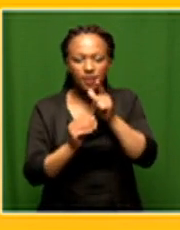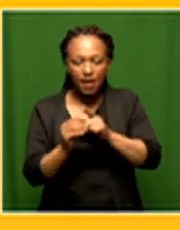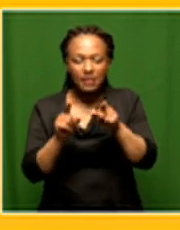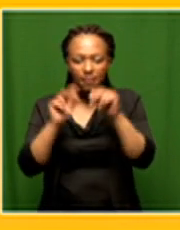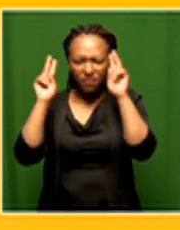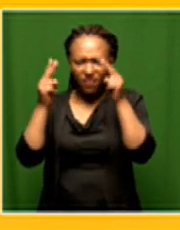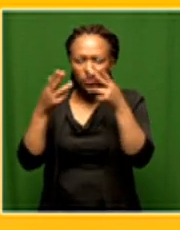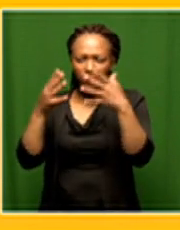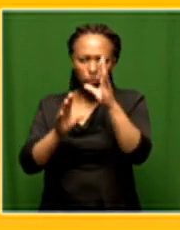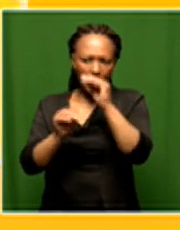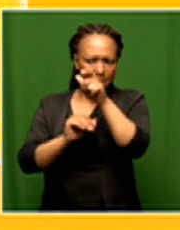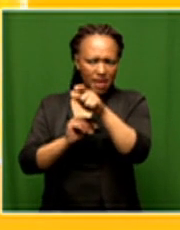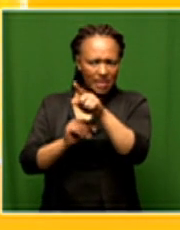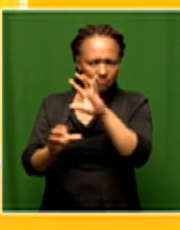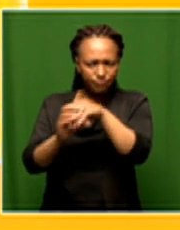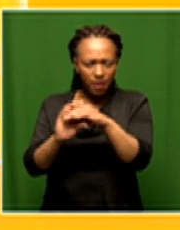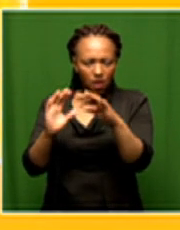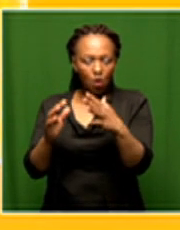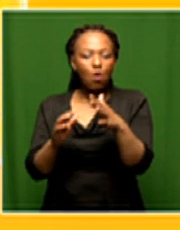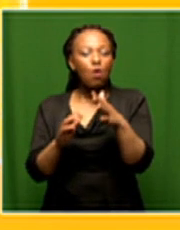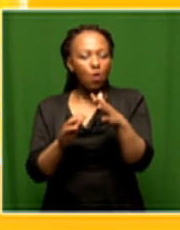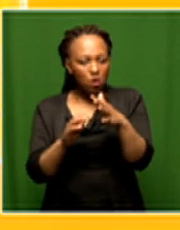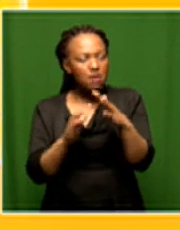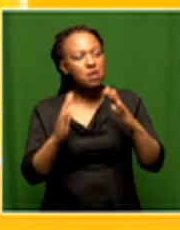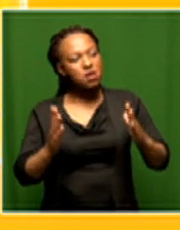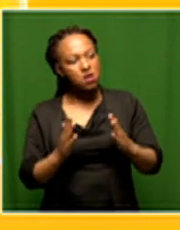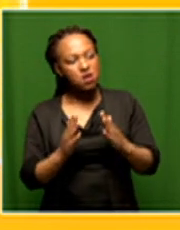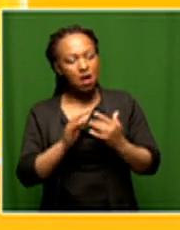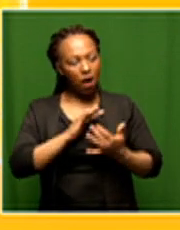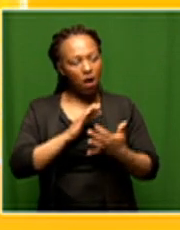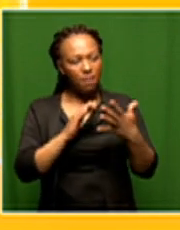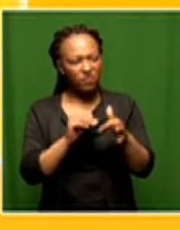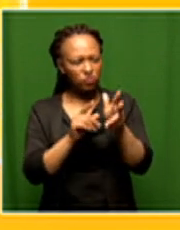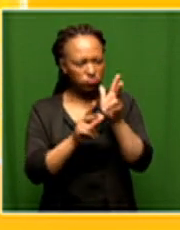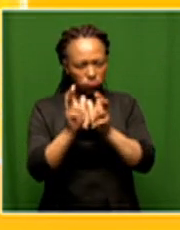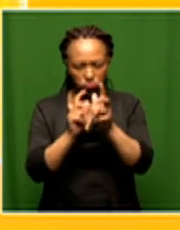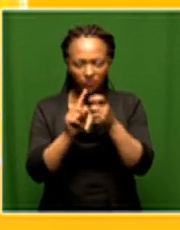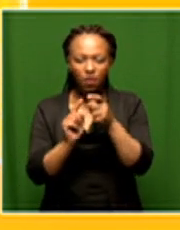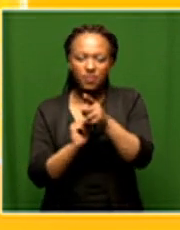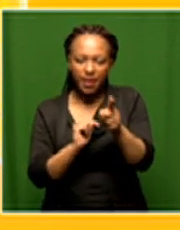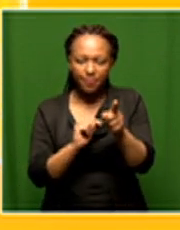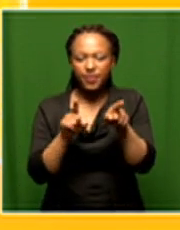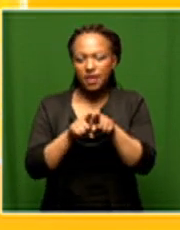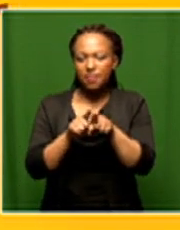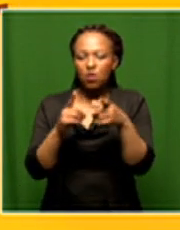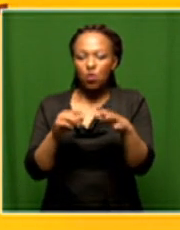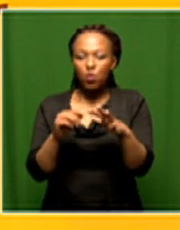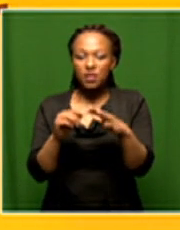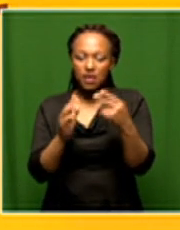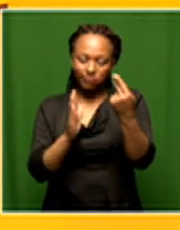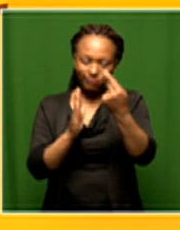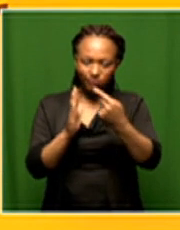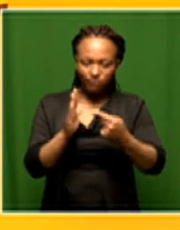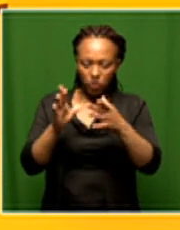the inspirations that I draw from in terms of the work that I created. And obviously with the illustration that's